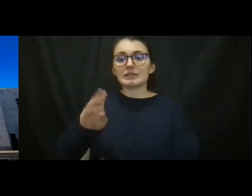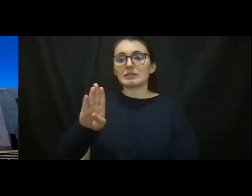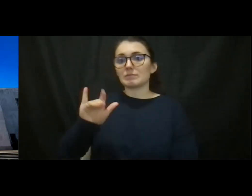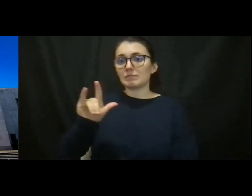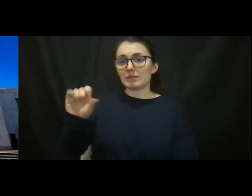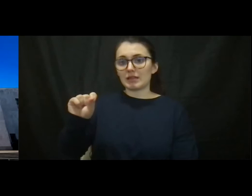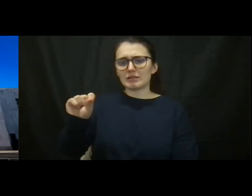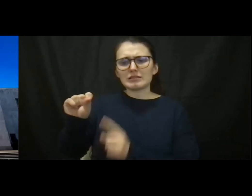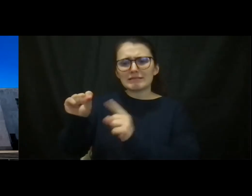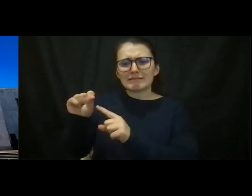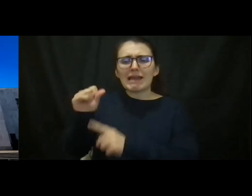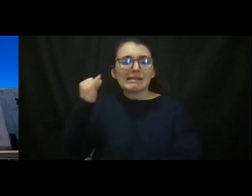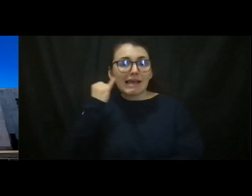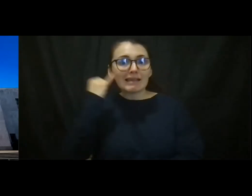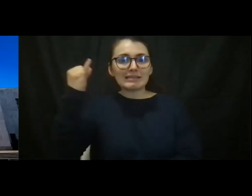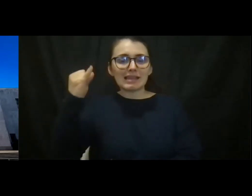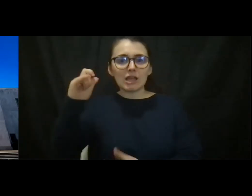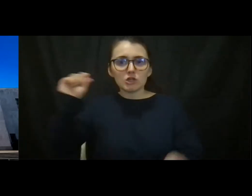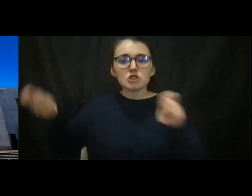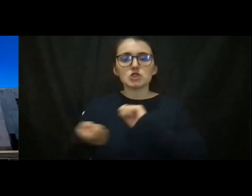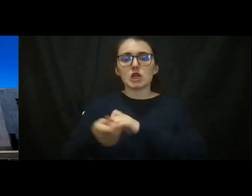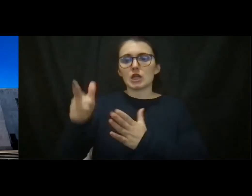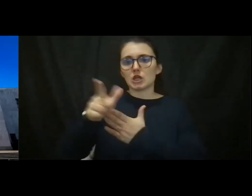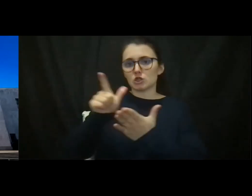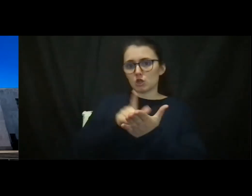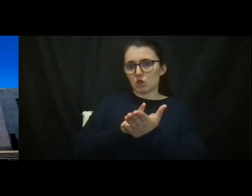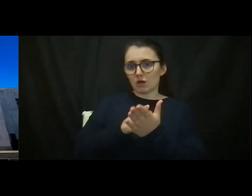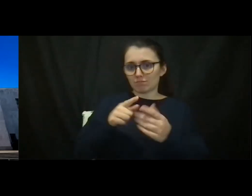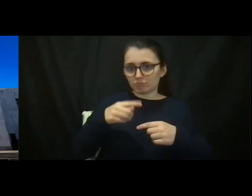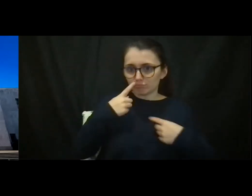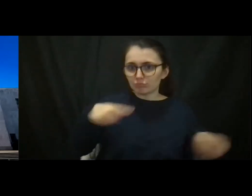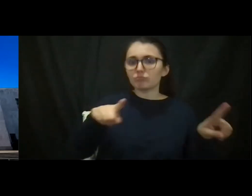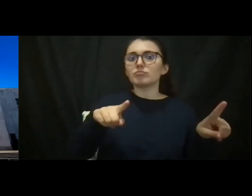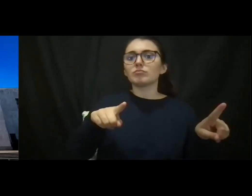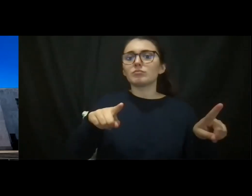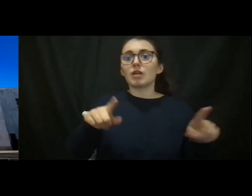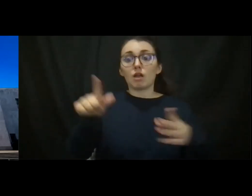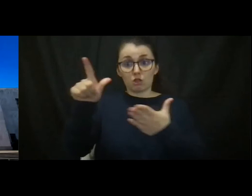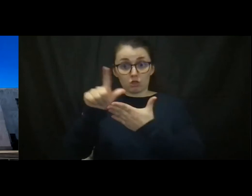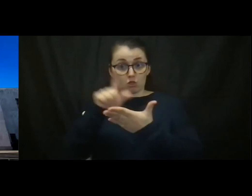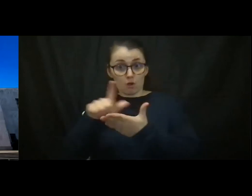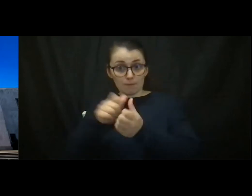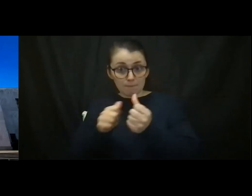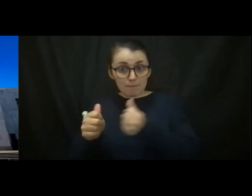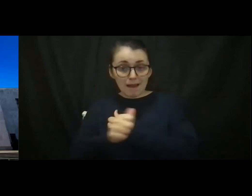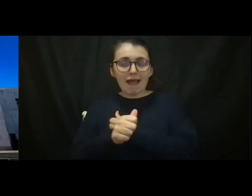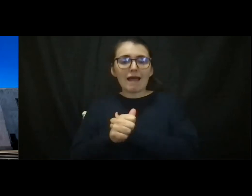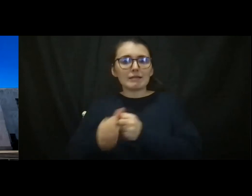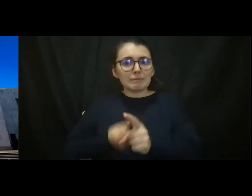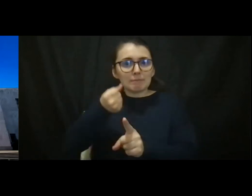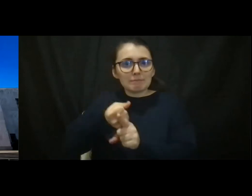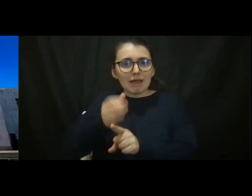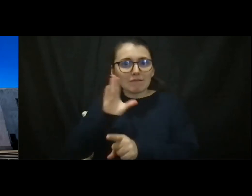right? Ideas into law. And so those laws that are passed in this building impact our future, they impact